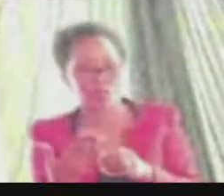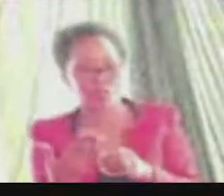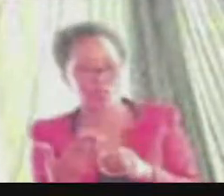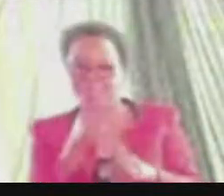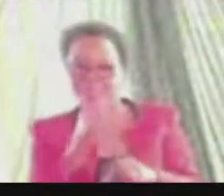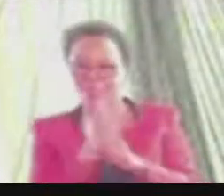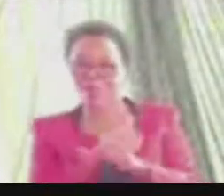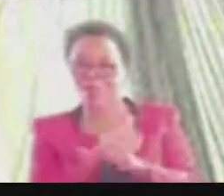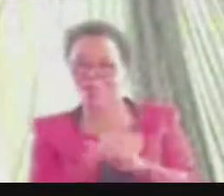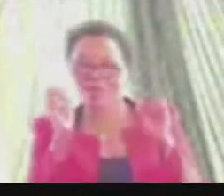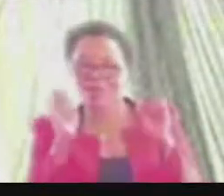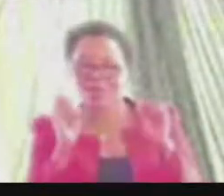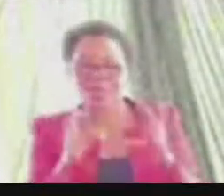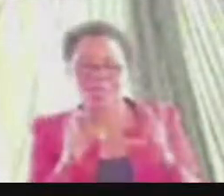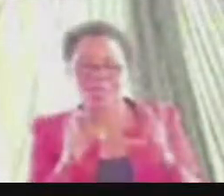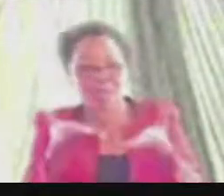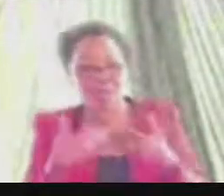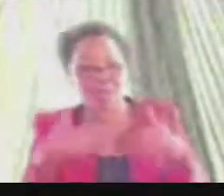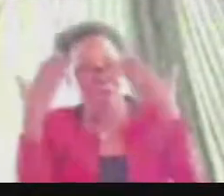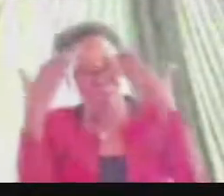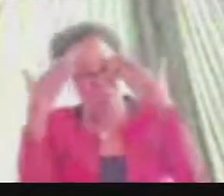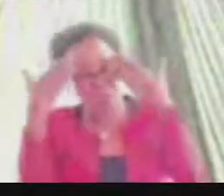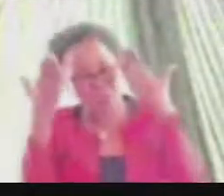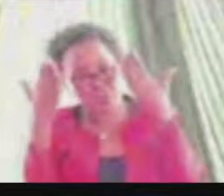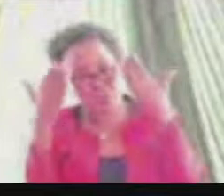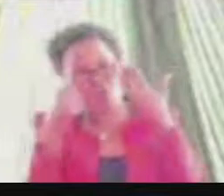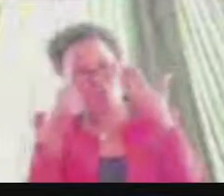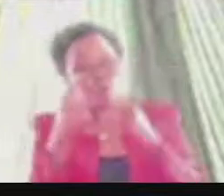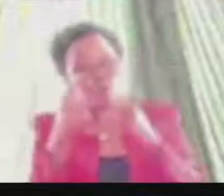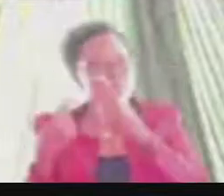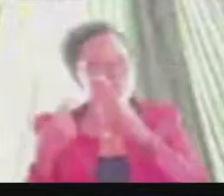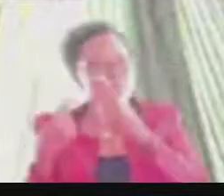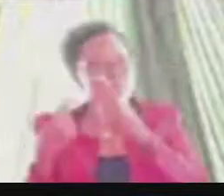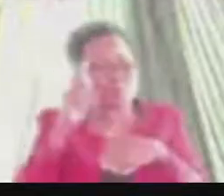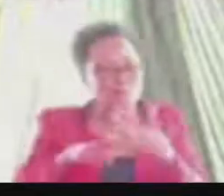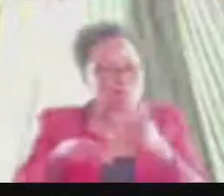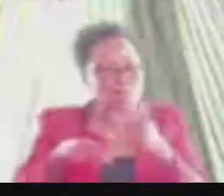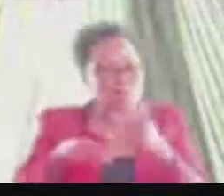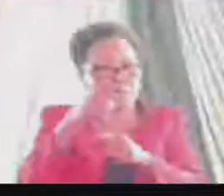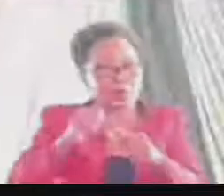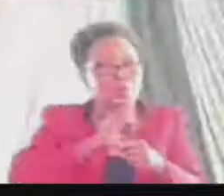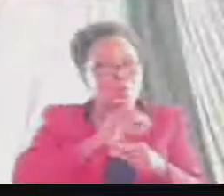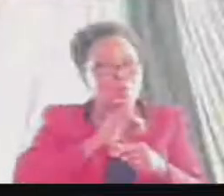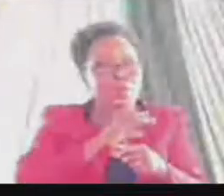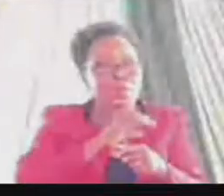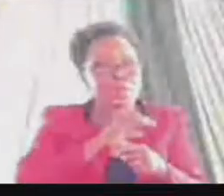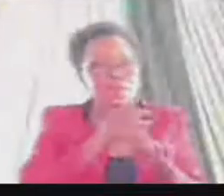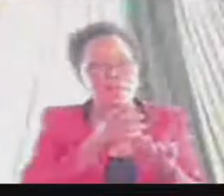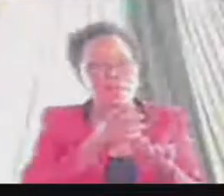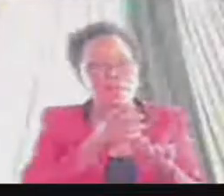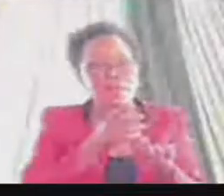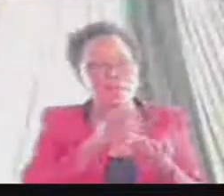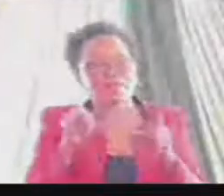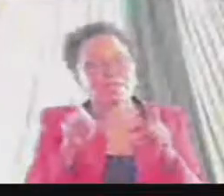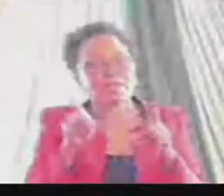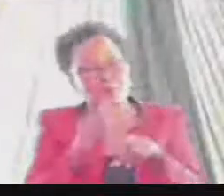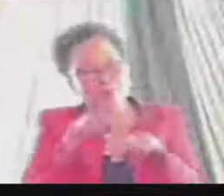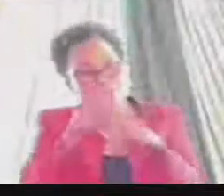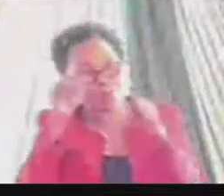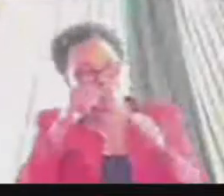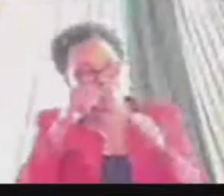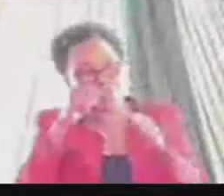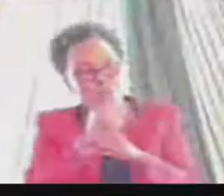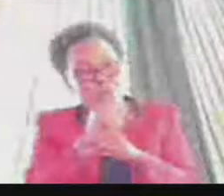So I do not know what is your experience regarding the complaints in that aspect, and what you do to